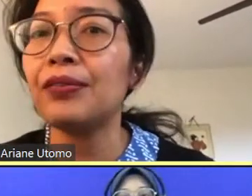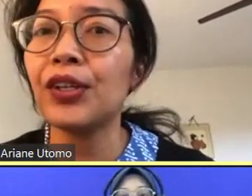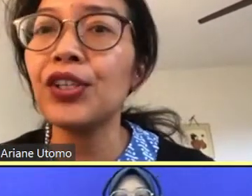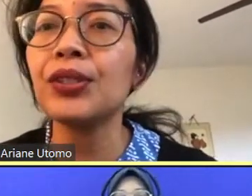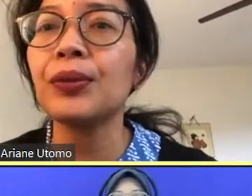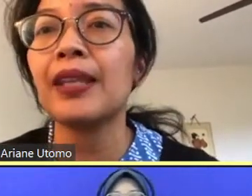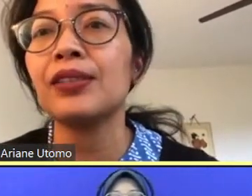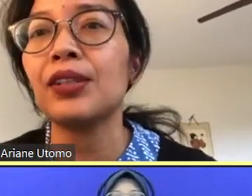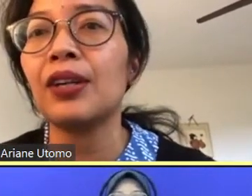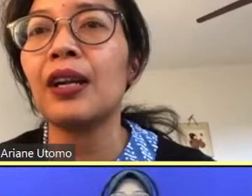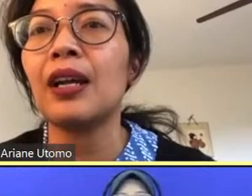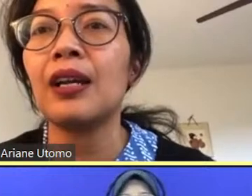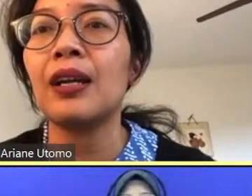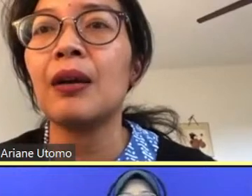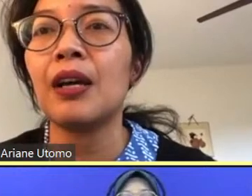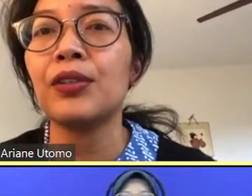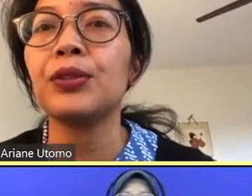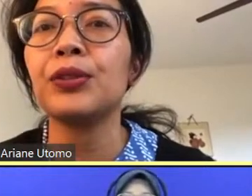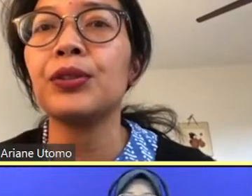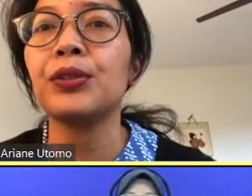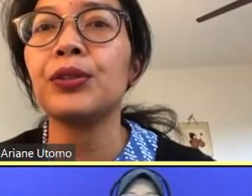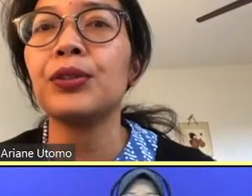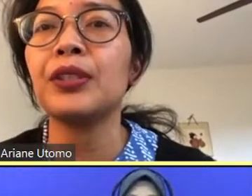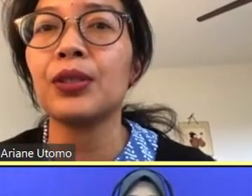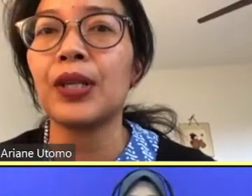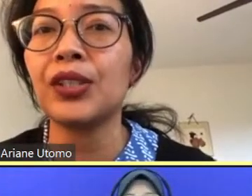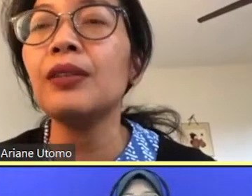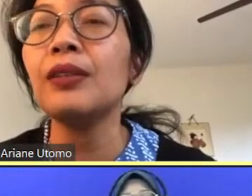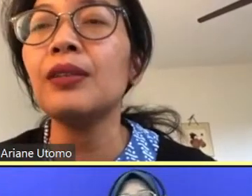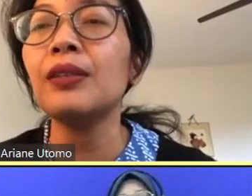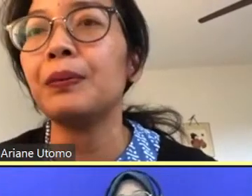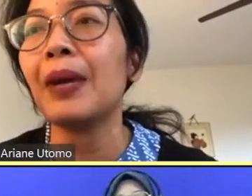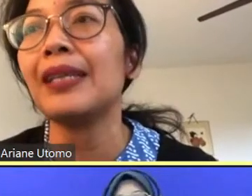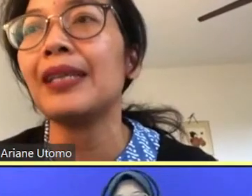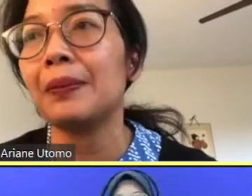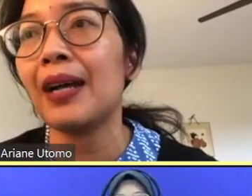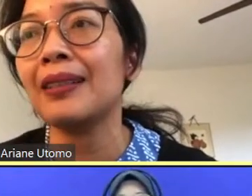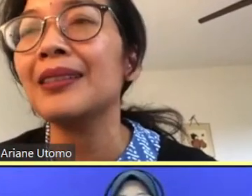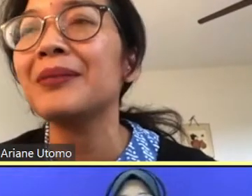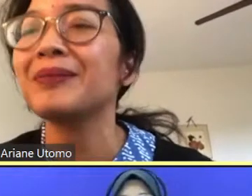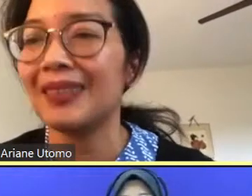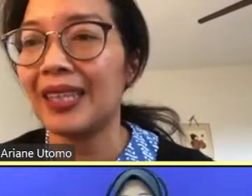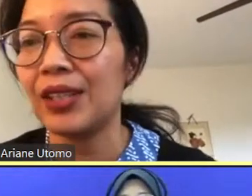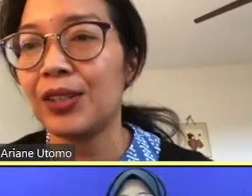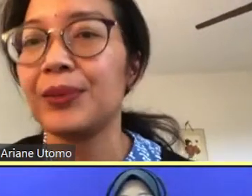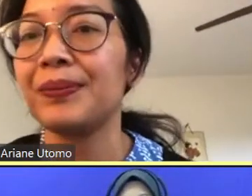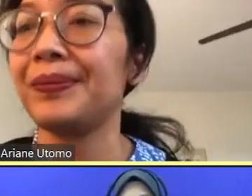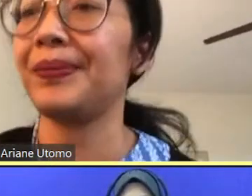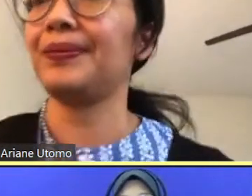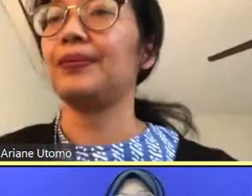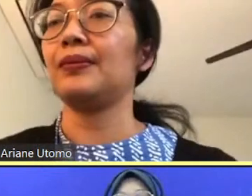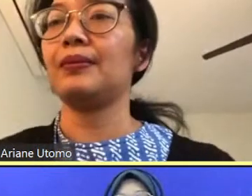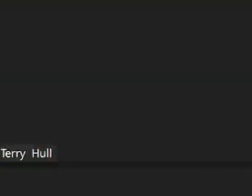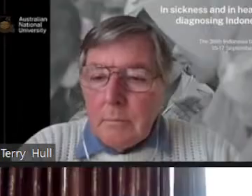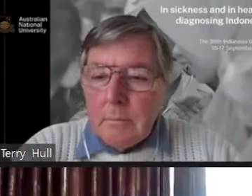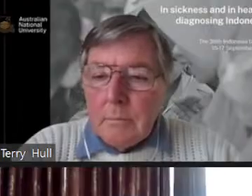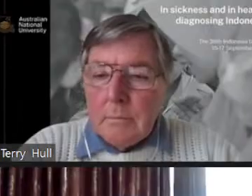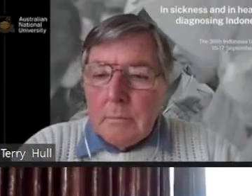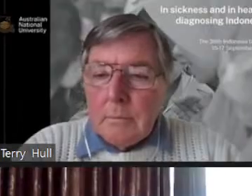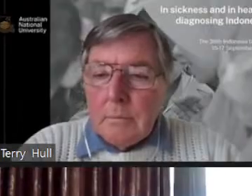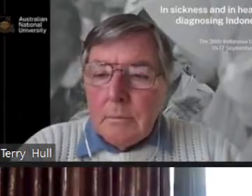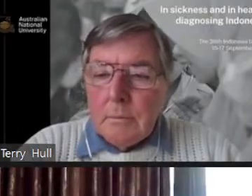Terry first to answer Sutar's question, followed by Iqbal. Thank you.